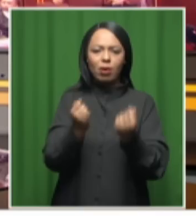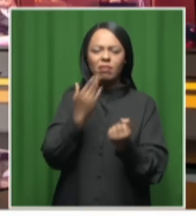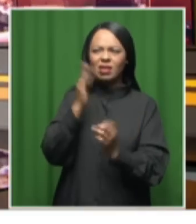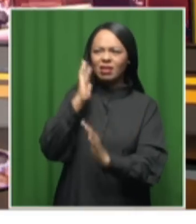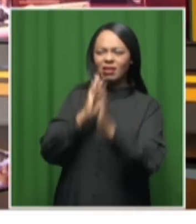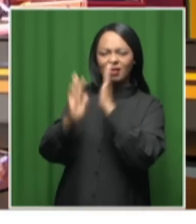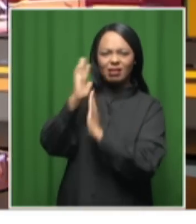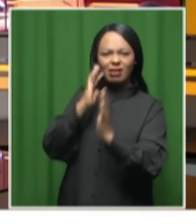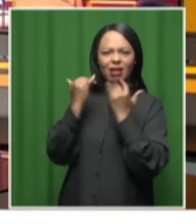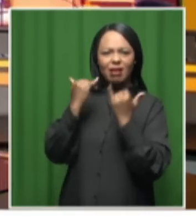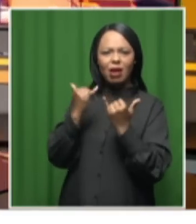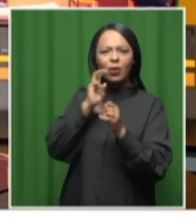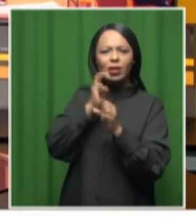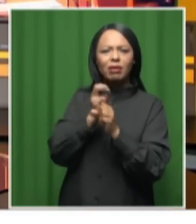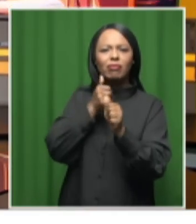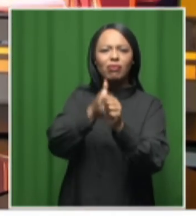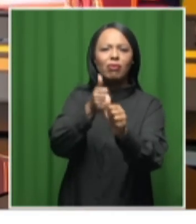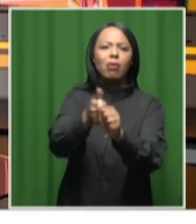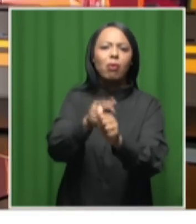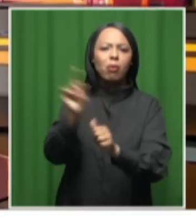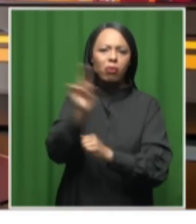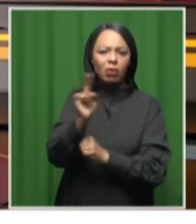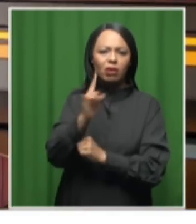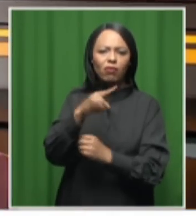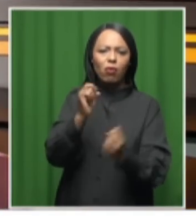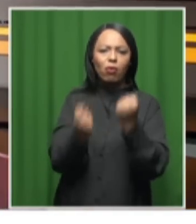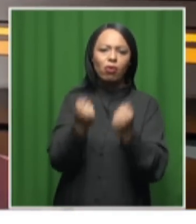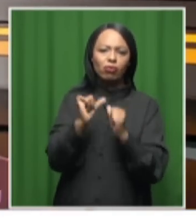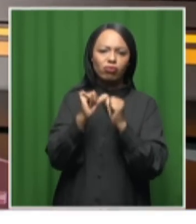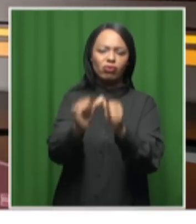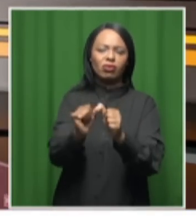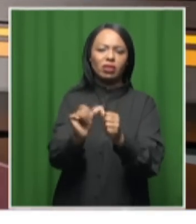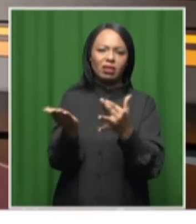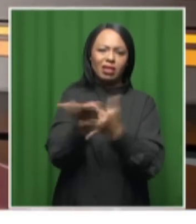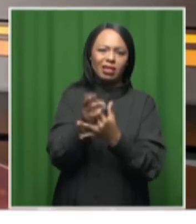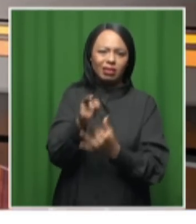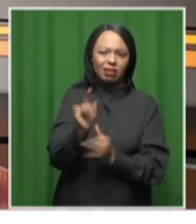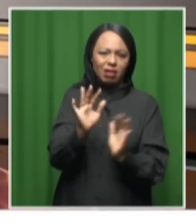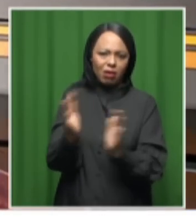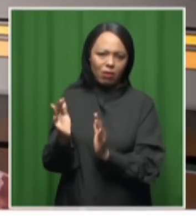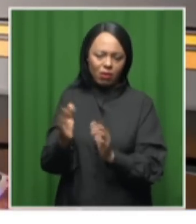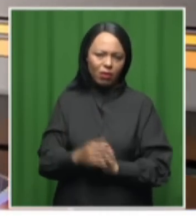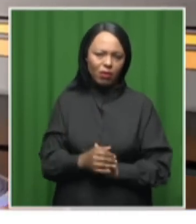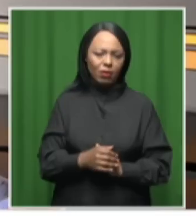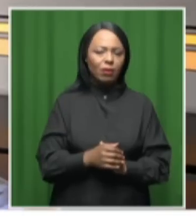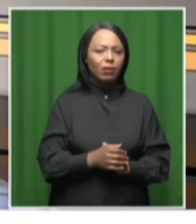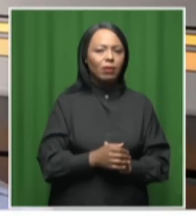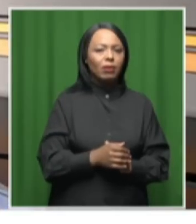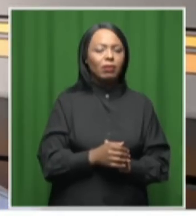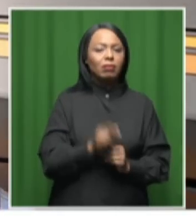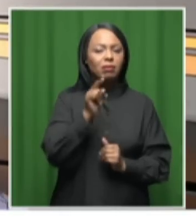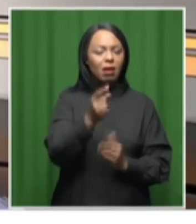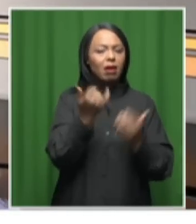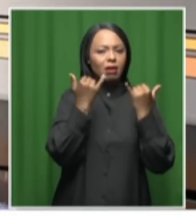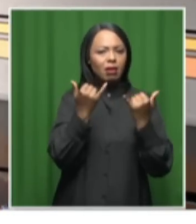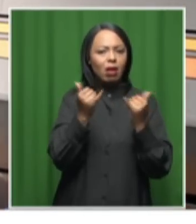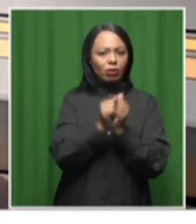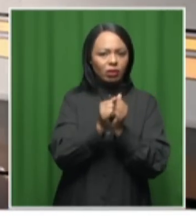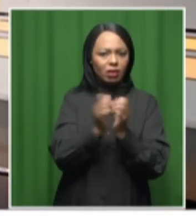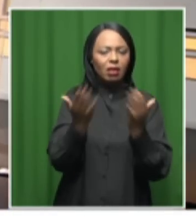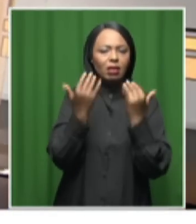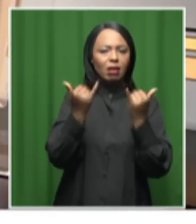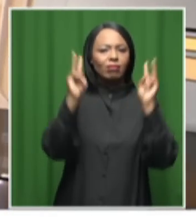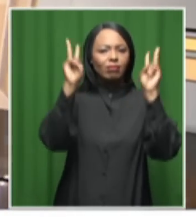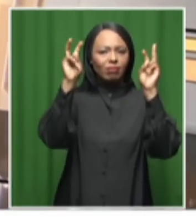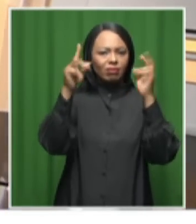technicalities that need to be cleared for the court to actually proceed with this particular case. We need to start with the matters which are